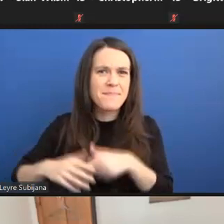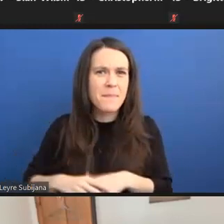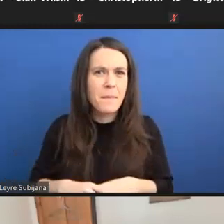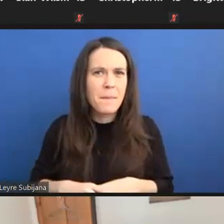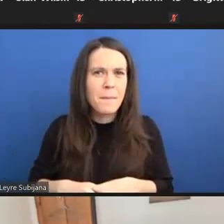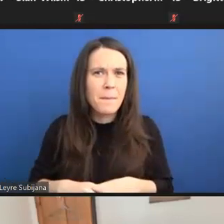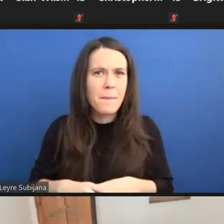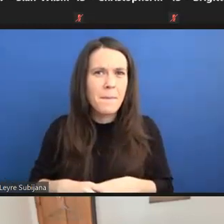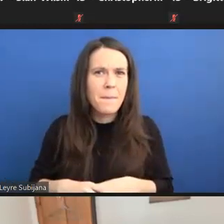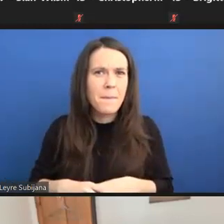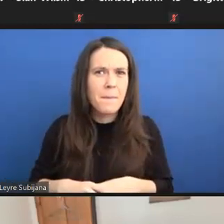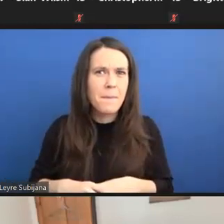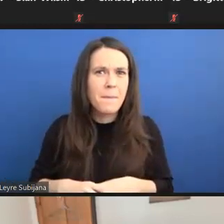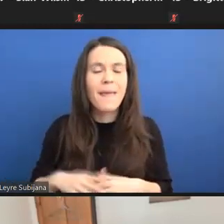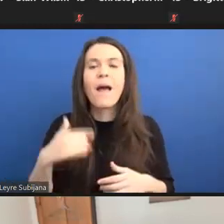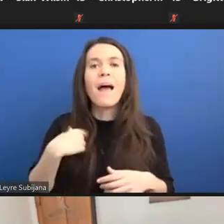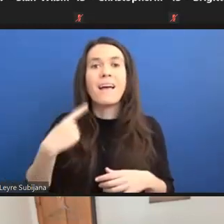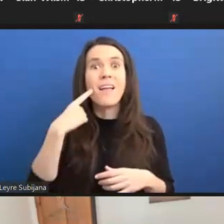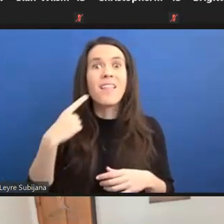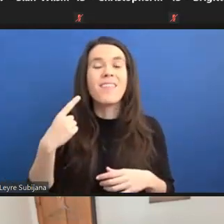than never.